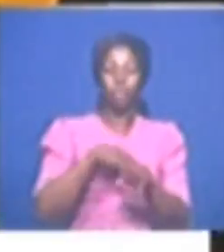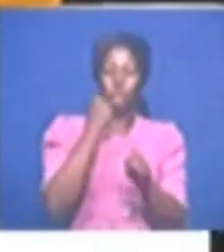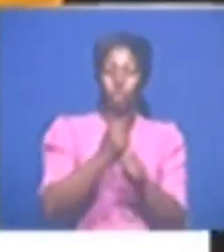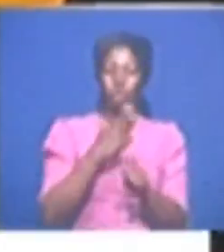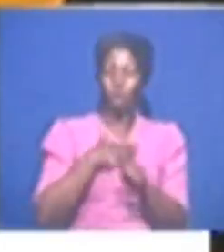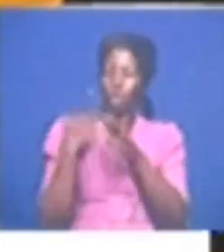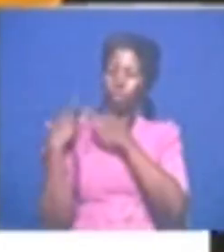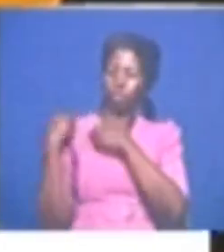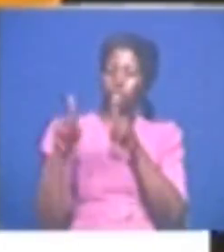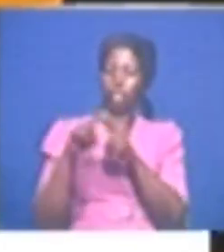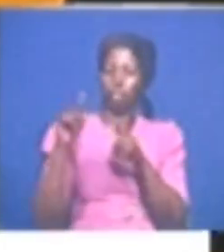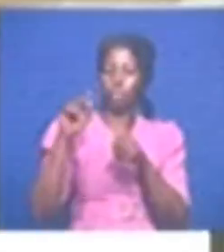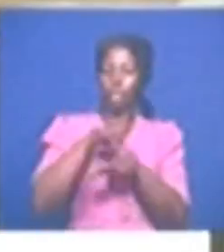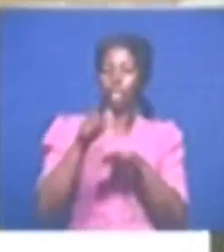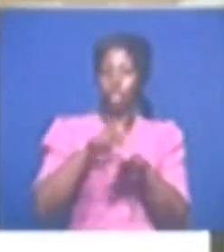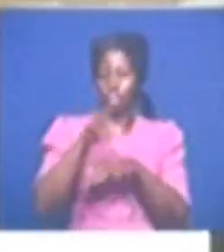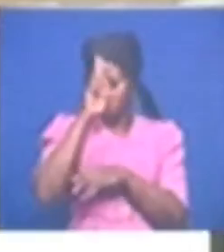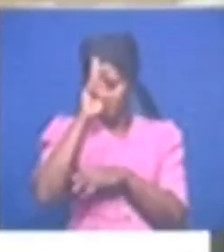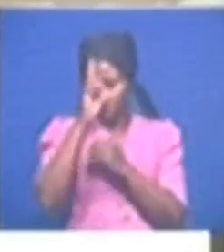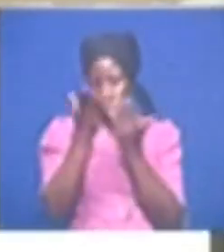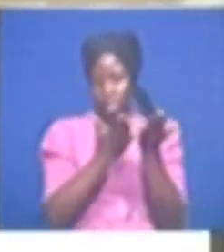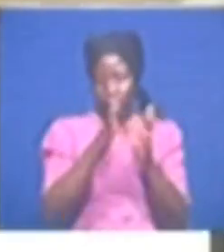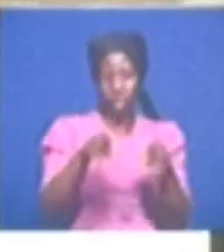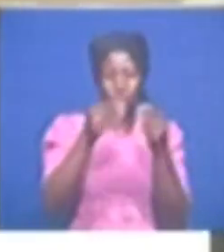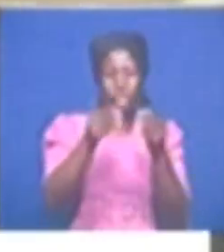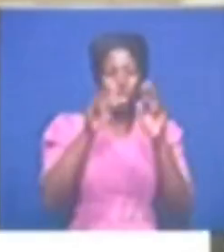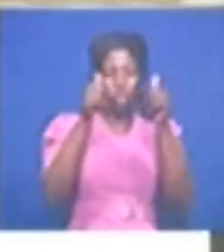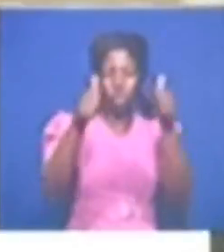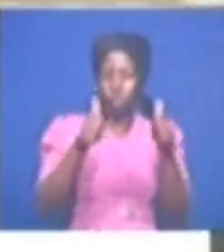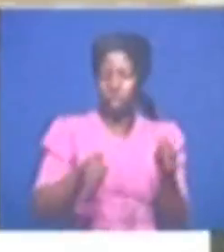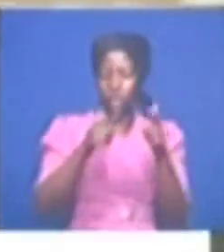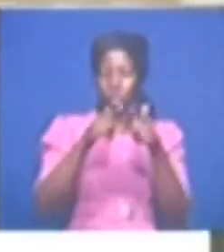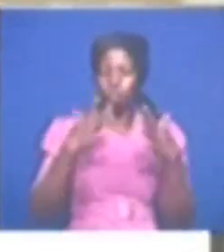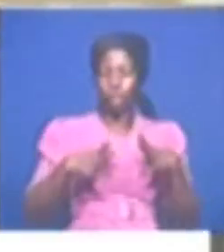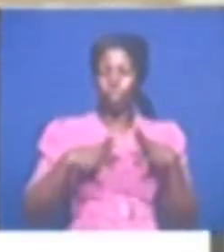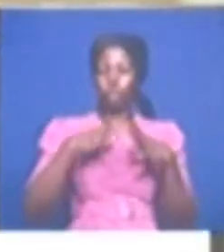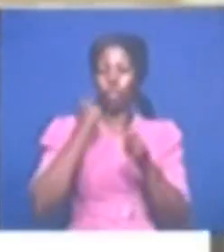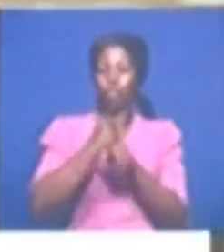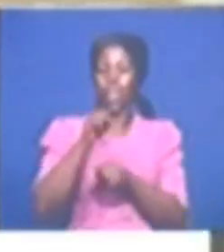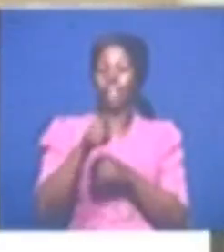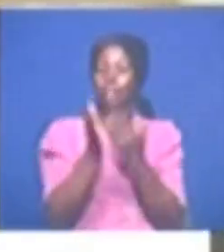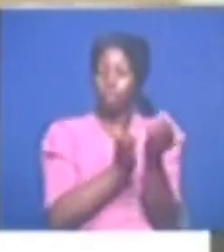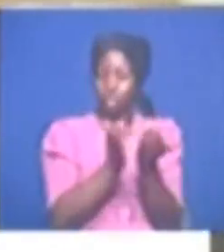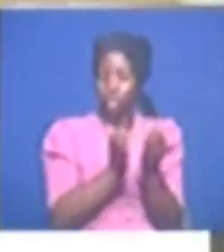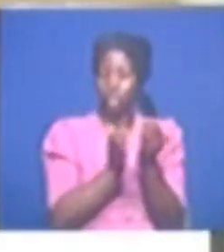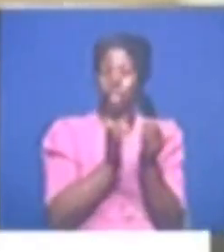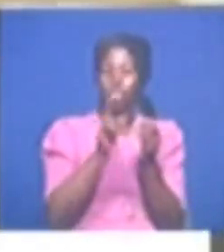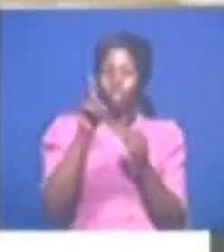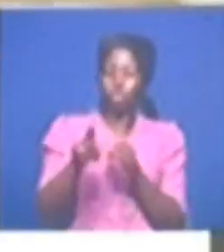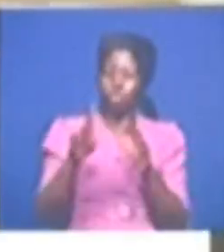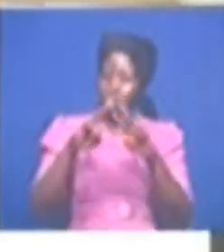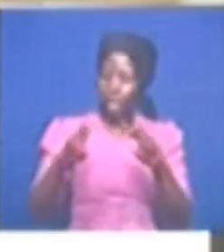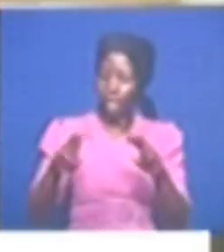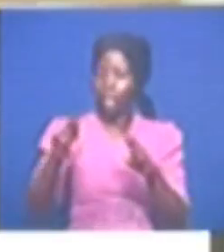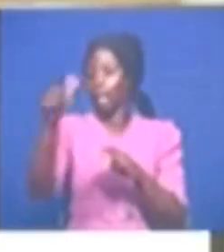Service, we wish to serve notice to persons engaged in this trade, watafute biashara nyingine ya kufanya.